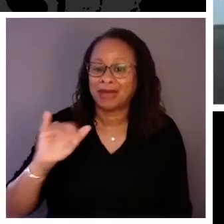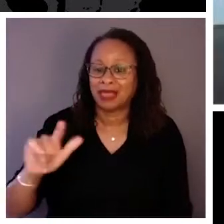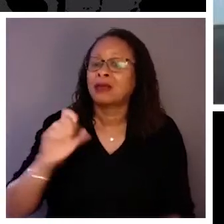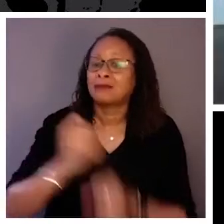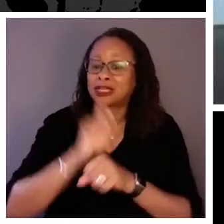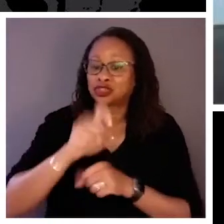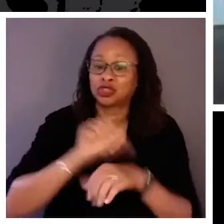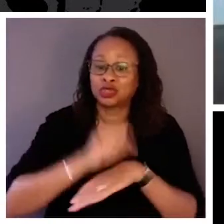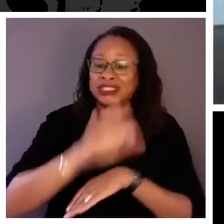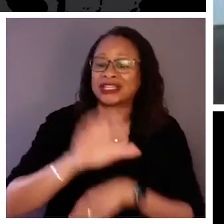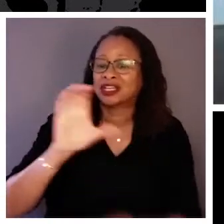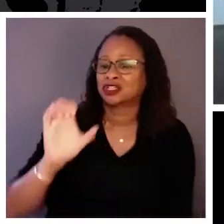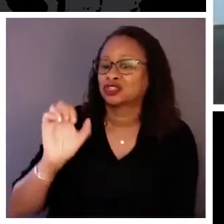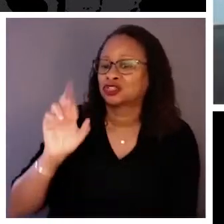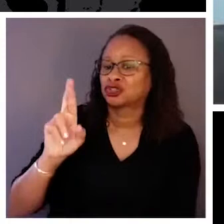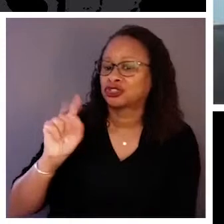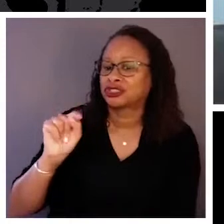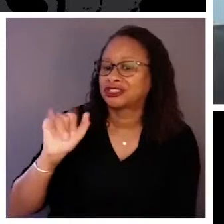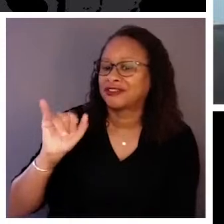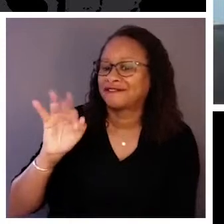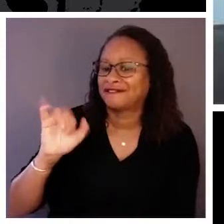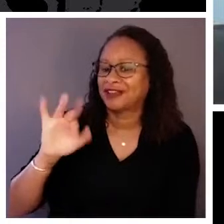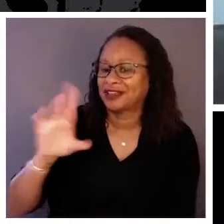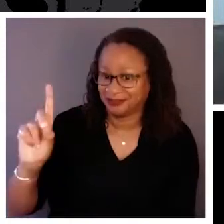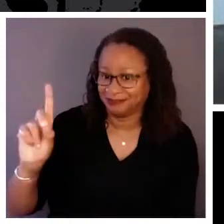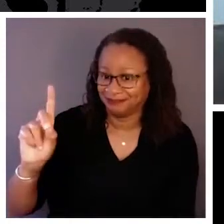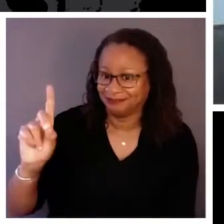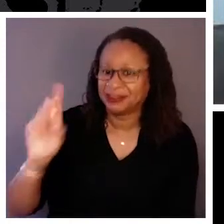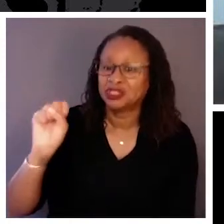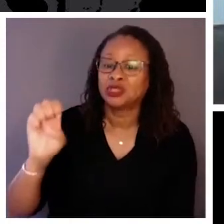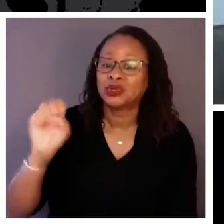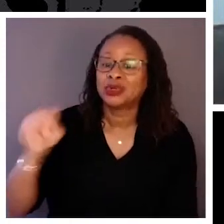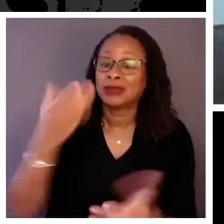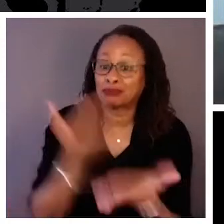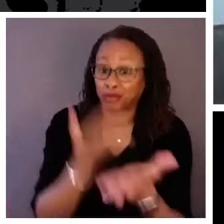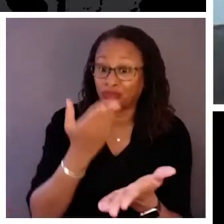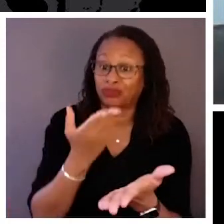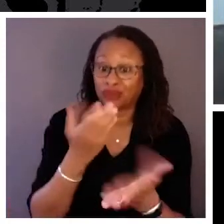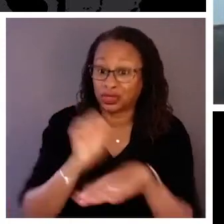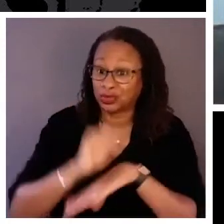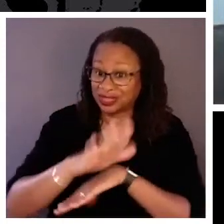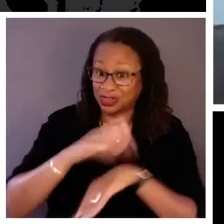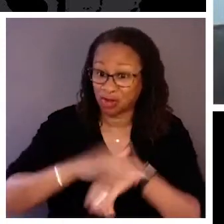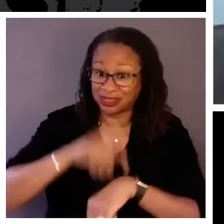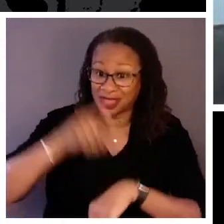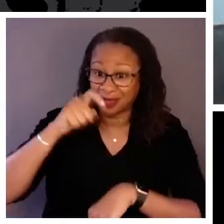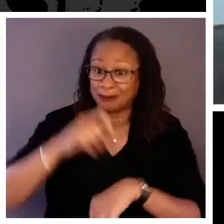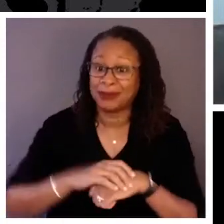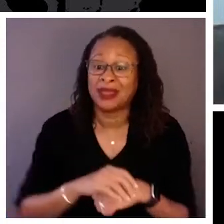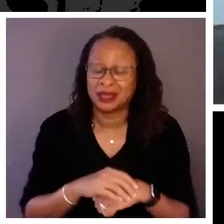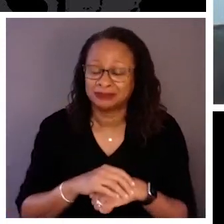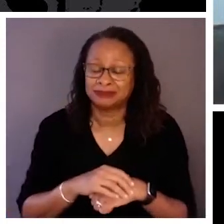really easy thing to avoid a penalty with that, you know, certification on USPS.